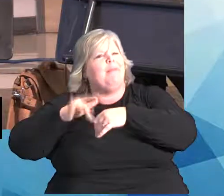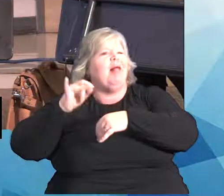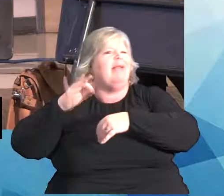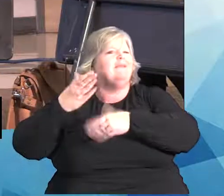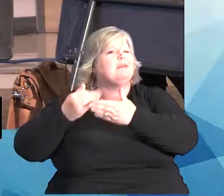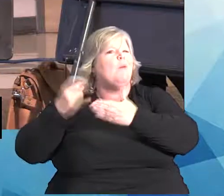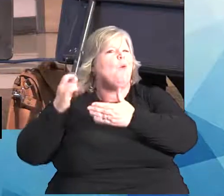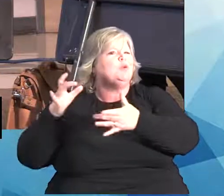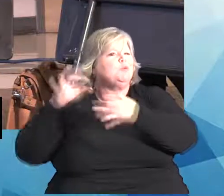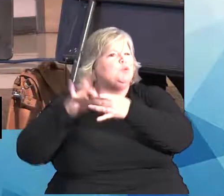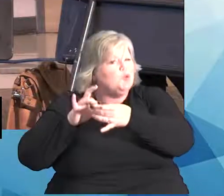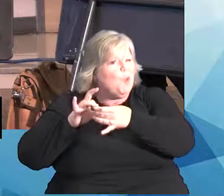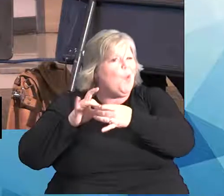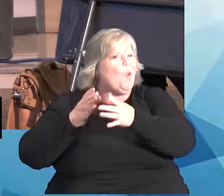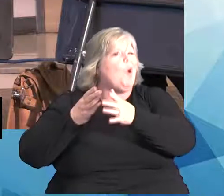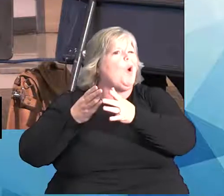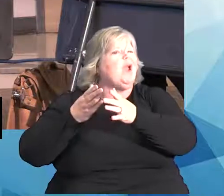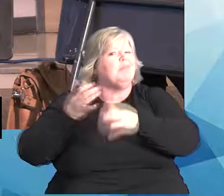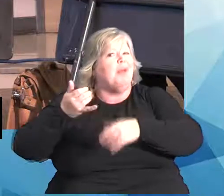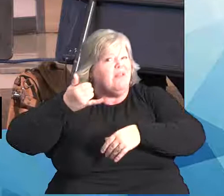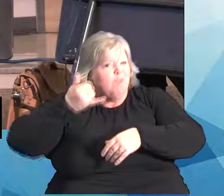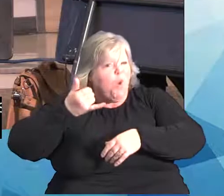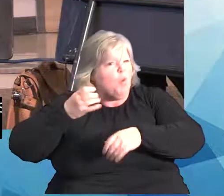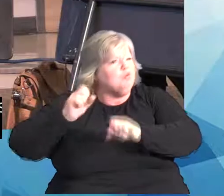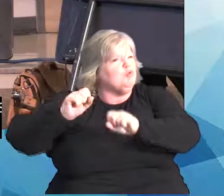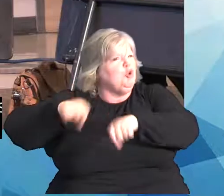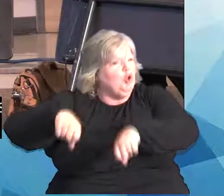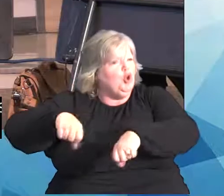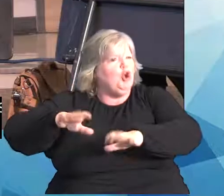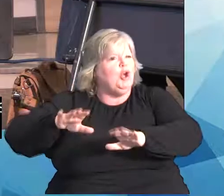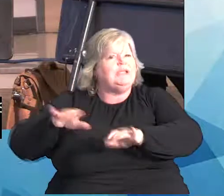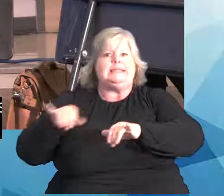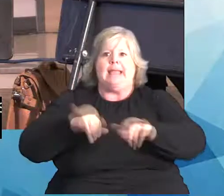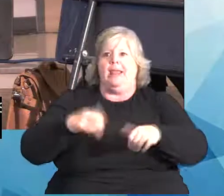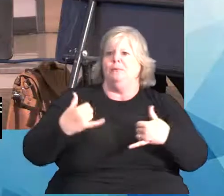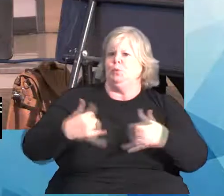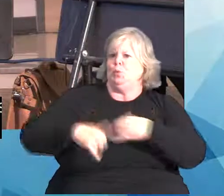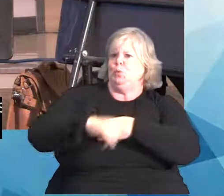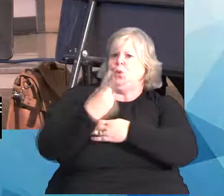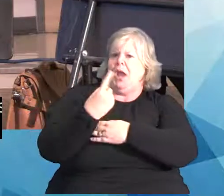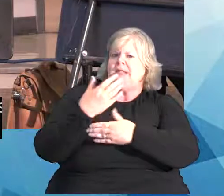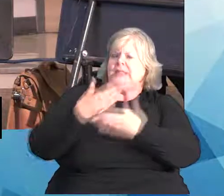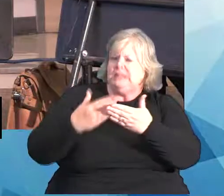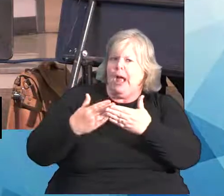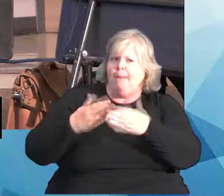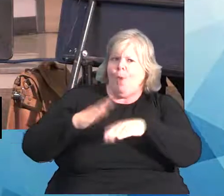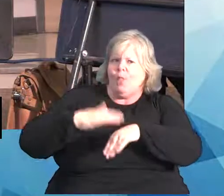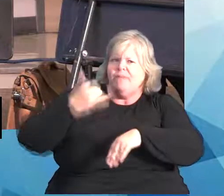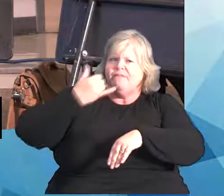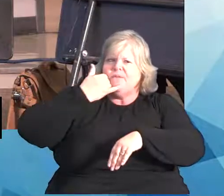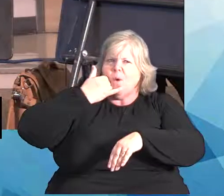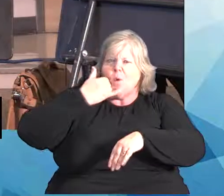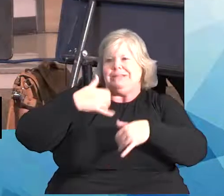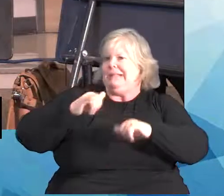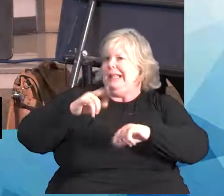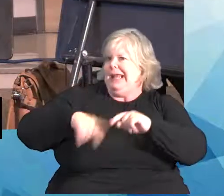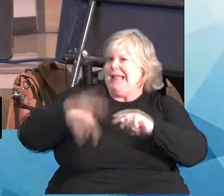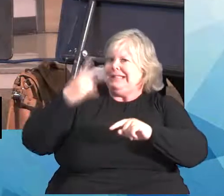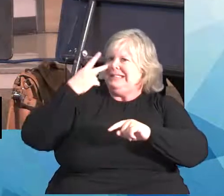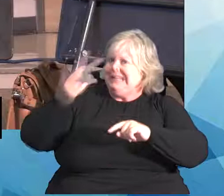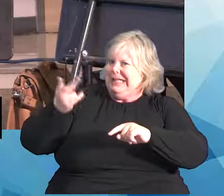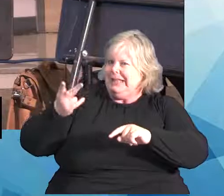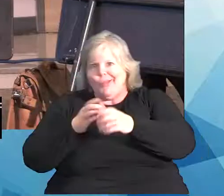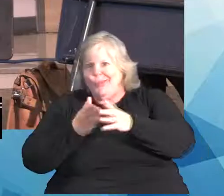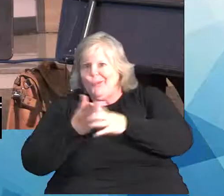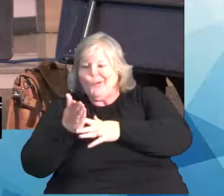or another. They'd be able to participate telephonically, just like as they are doing today. We wouldn't be able to see them. We didn't have